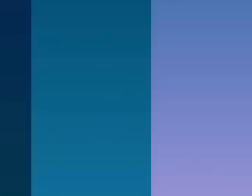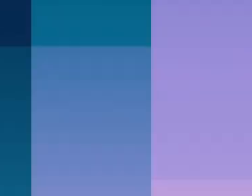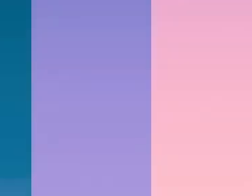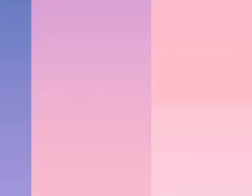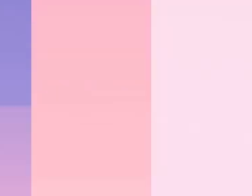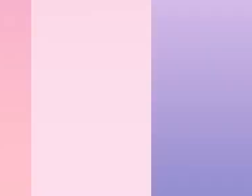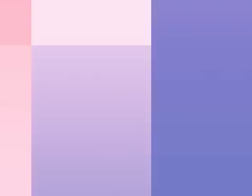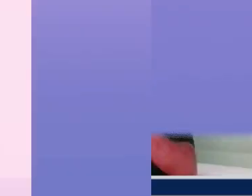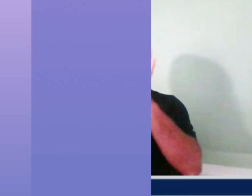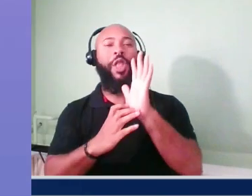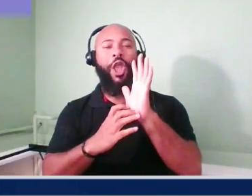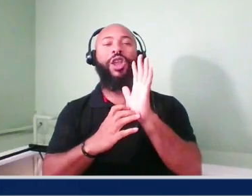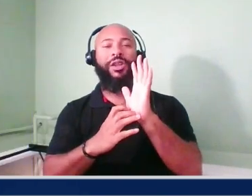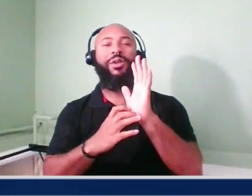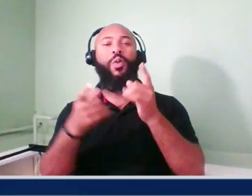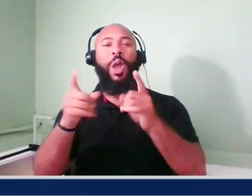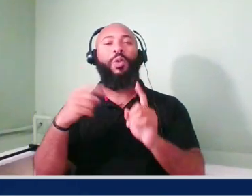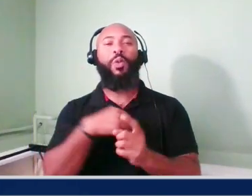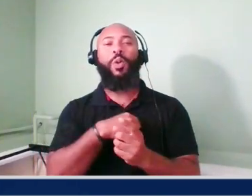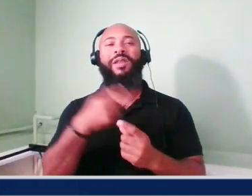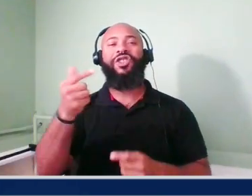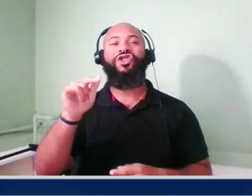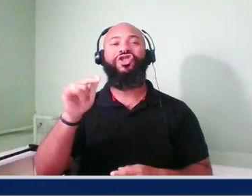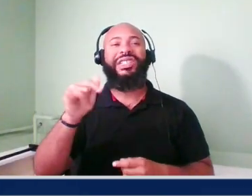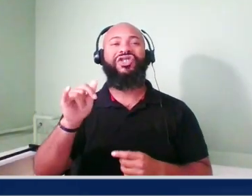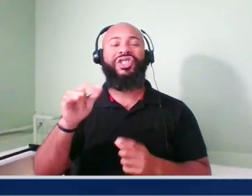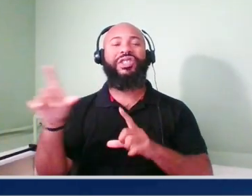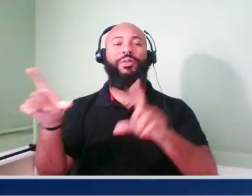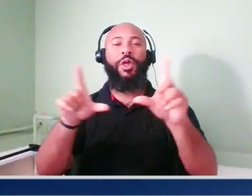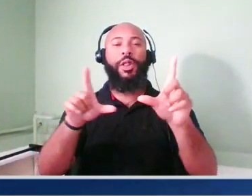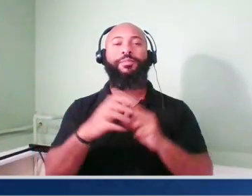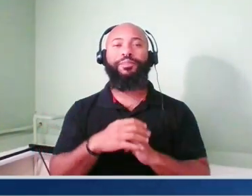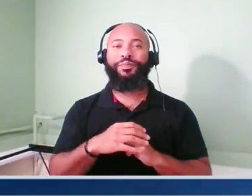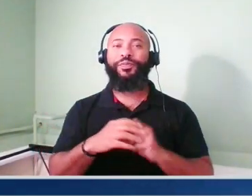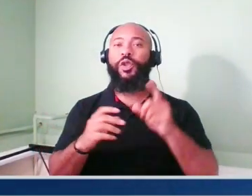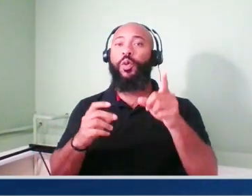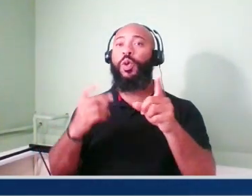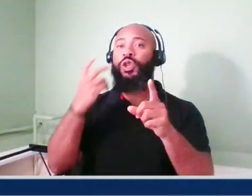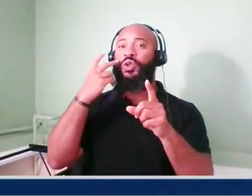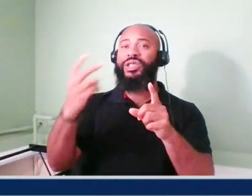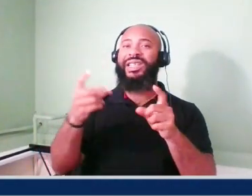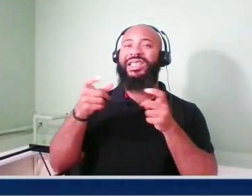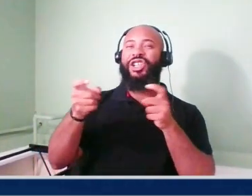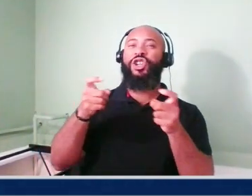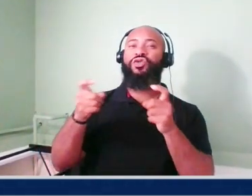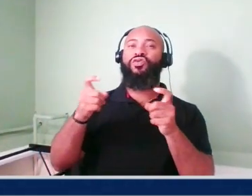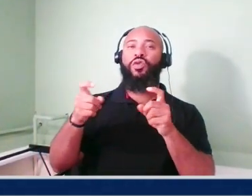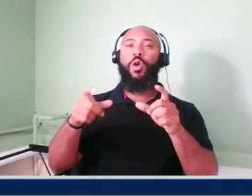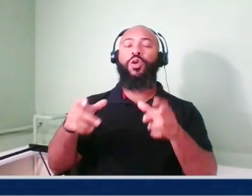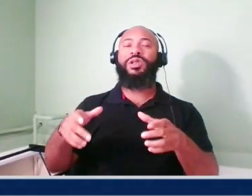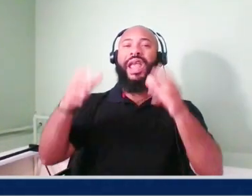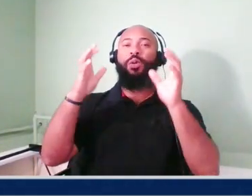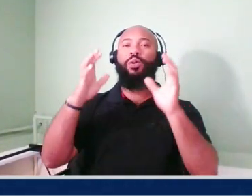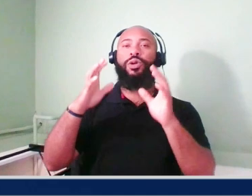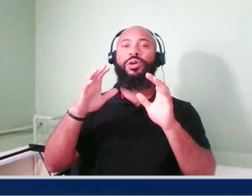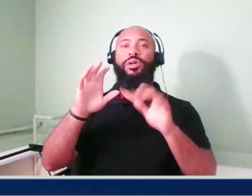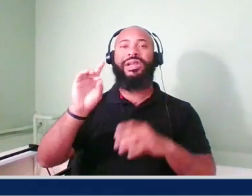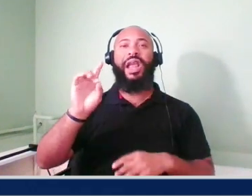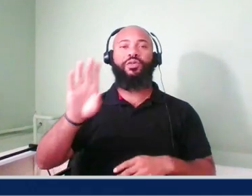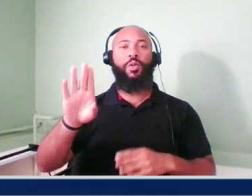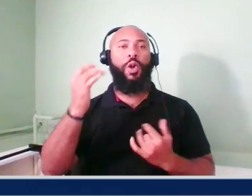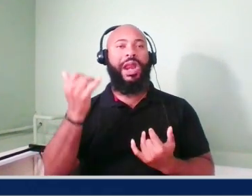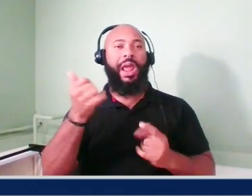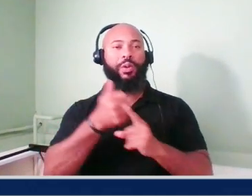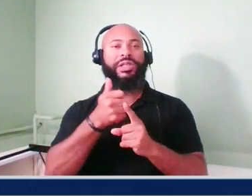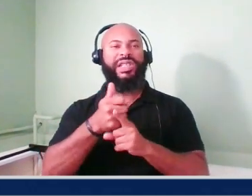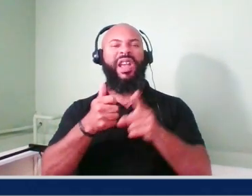now? Absolutely. So what you see on the screen right now is the Control Tower dashboard itself. And before actually doing the demo, let me give our